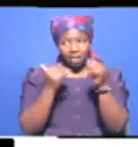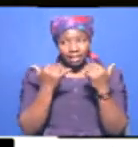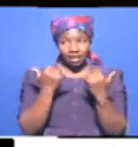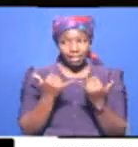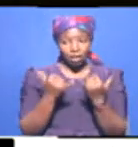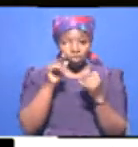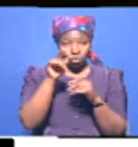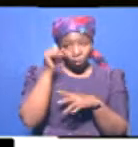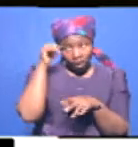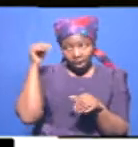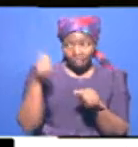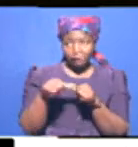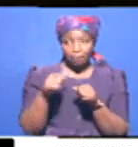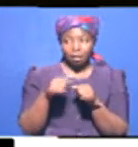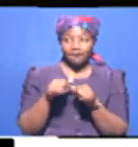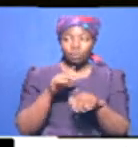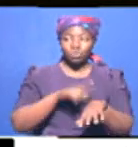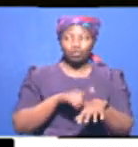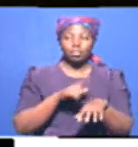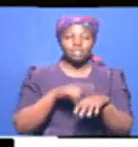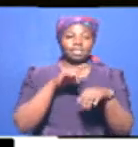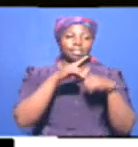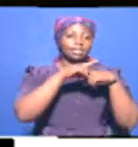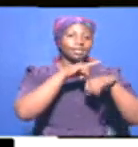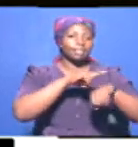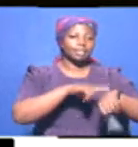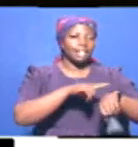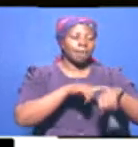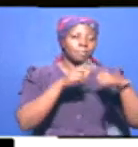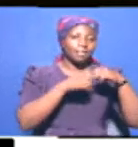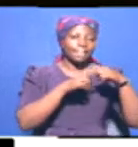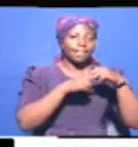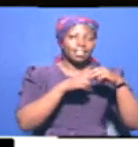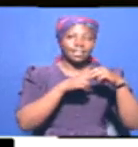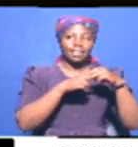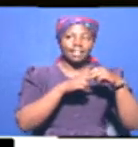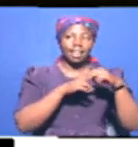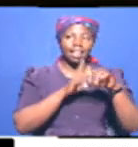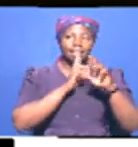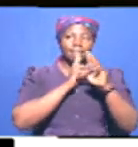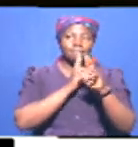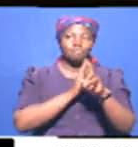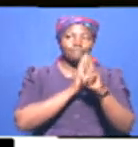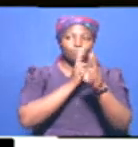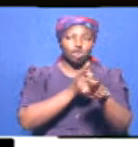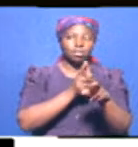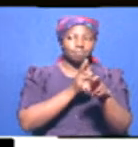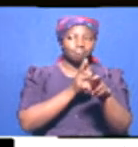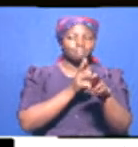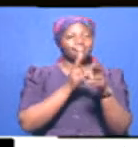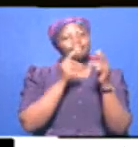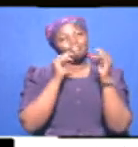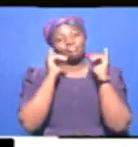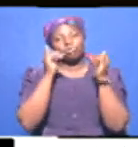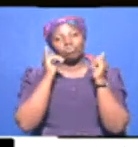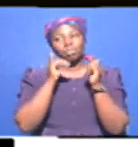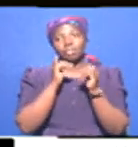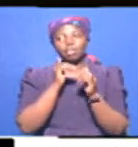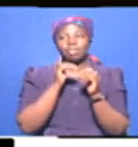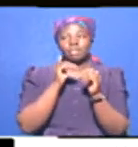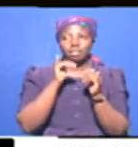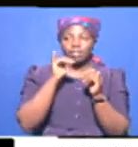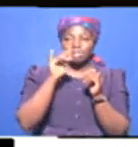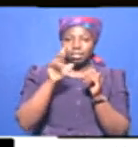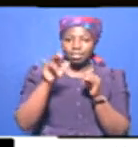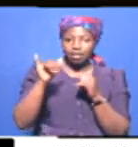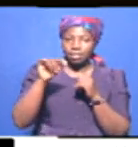remember during our 7 p.m. bulletin, we reported the exit of Rigathi Gachagua, the Member of Parliament for Madeira, as well